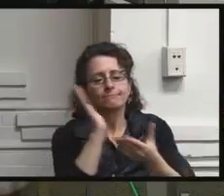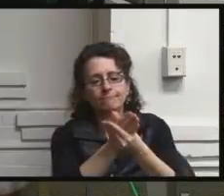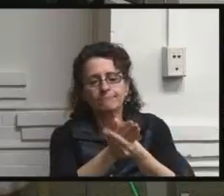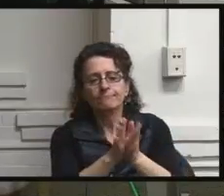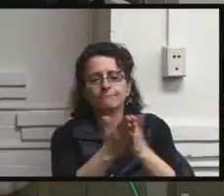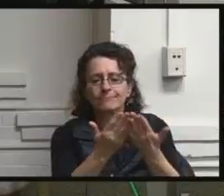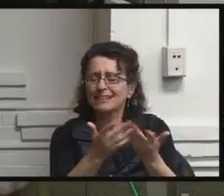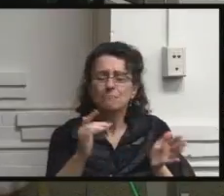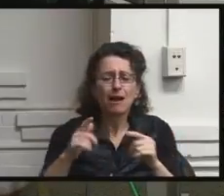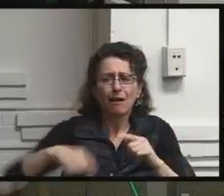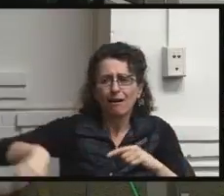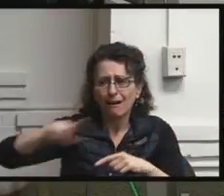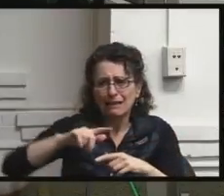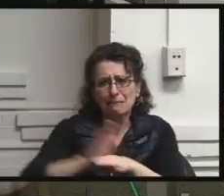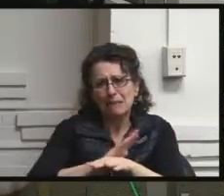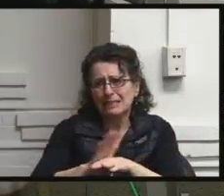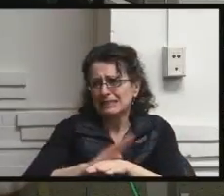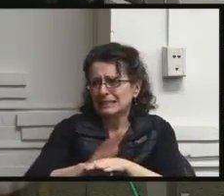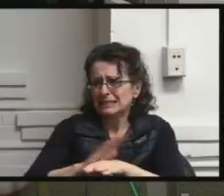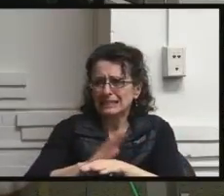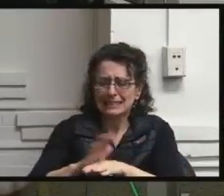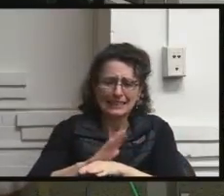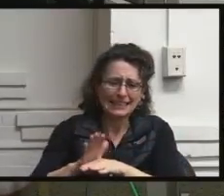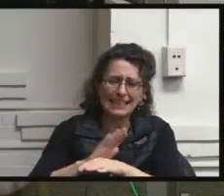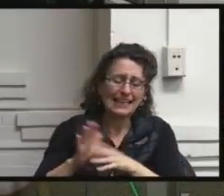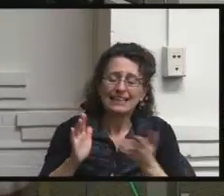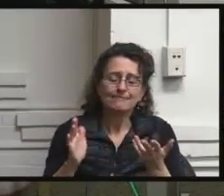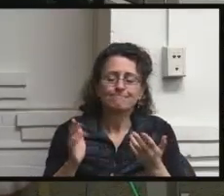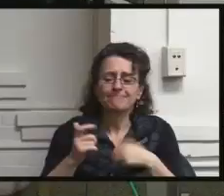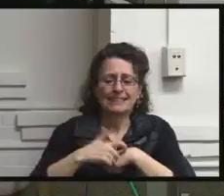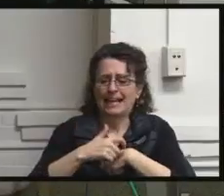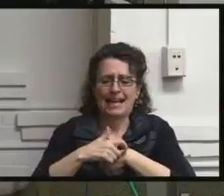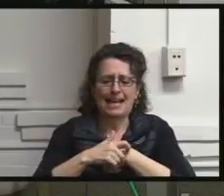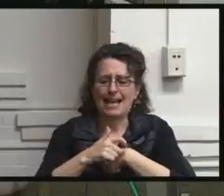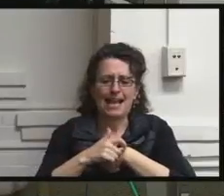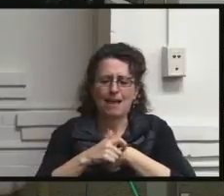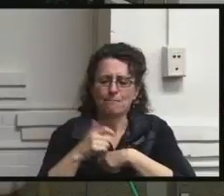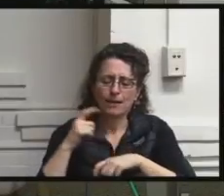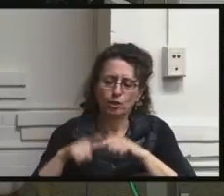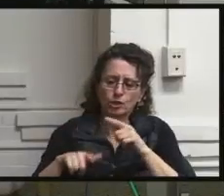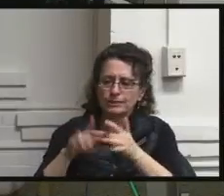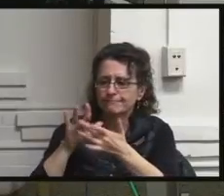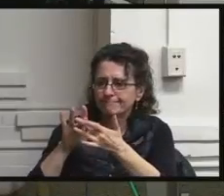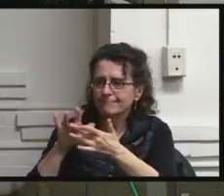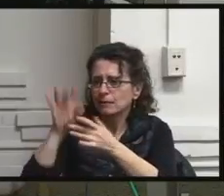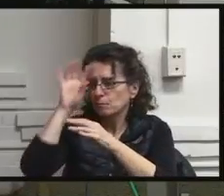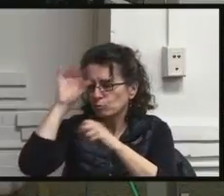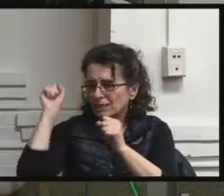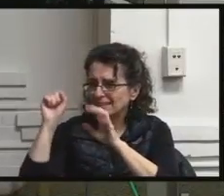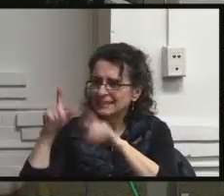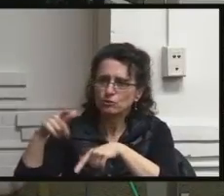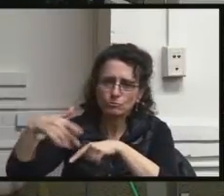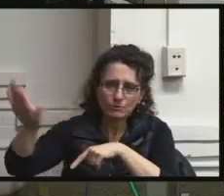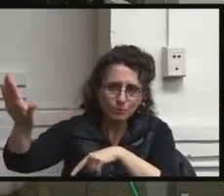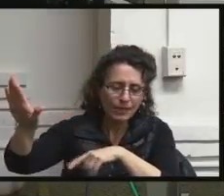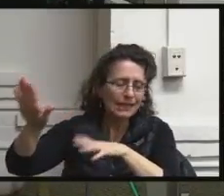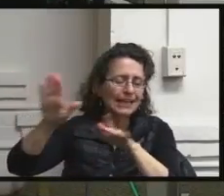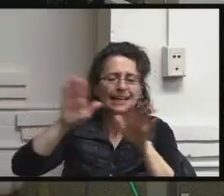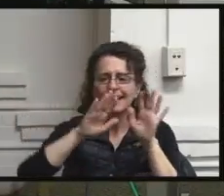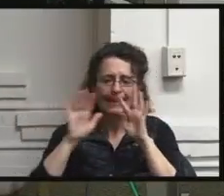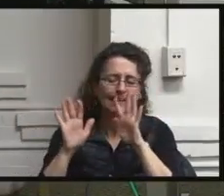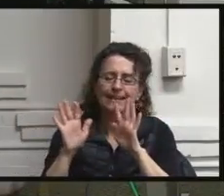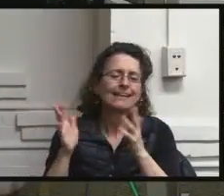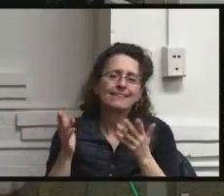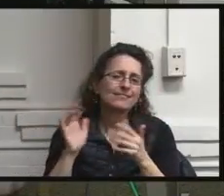has a job, and I just can't, you know, you just can't get people. I couldn't get a hold of the president to do something. She was out of town. And